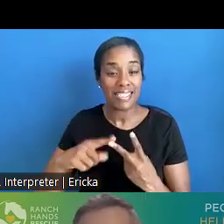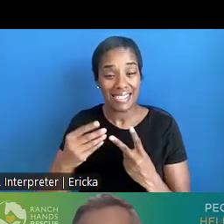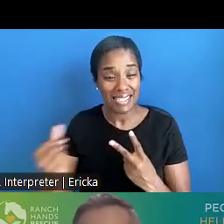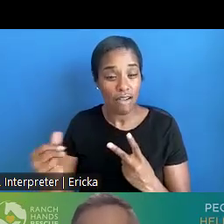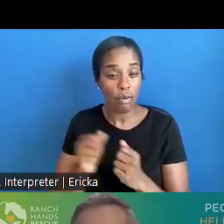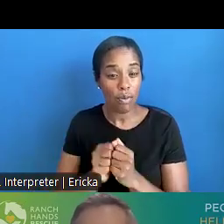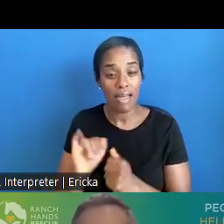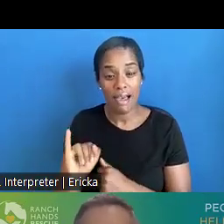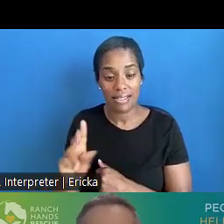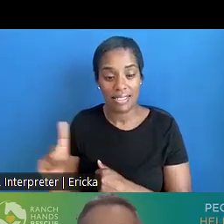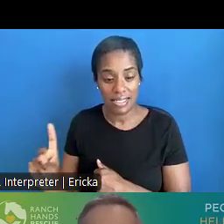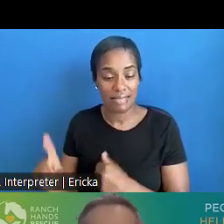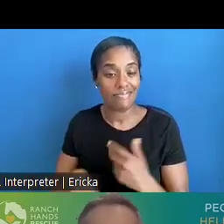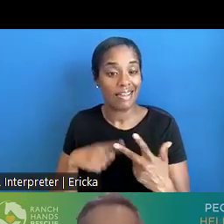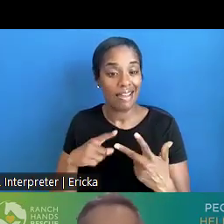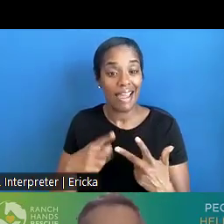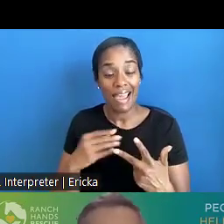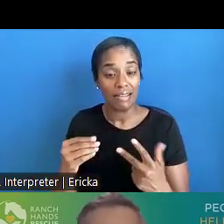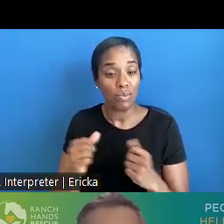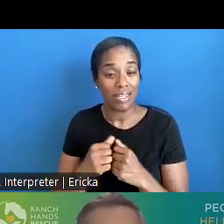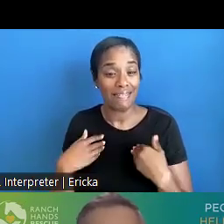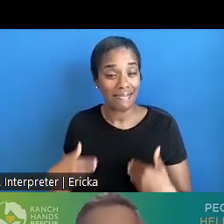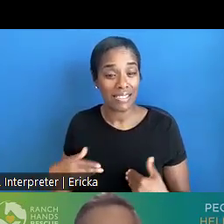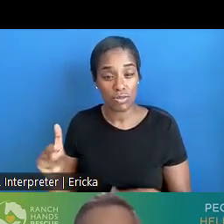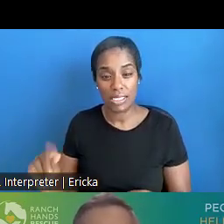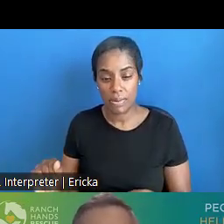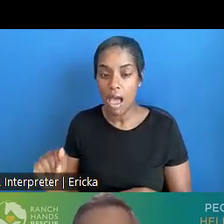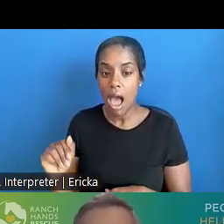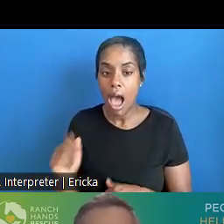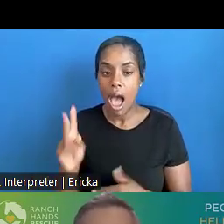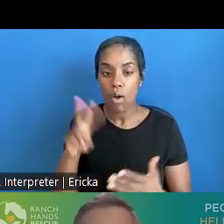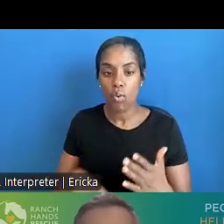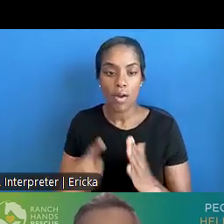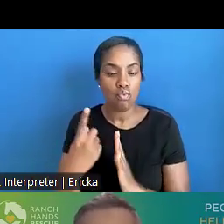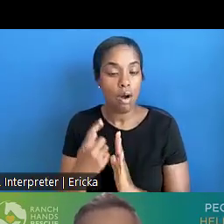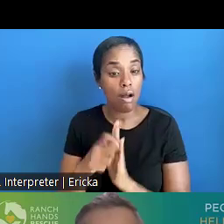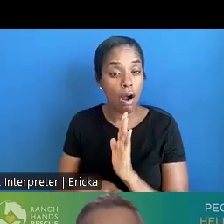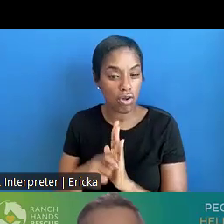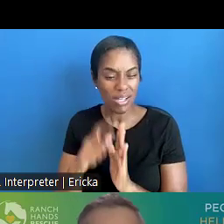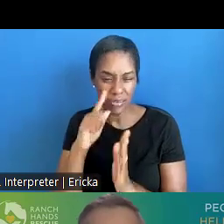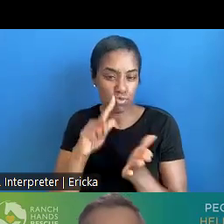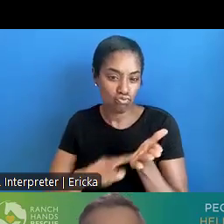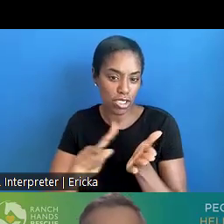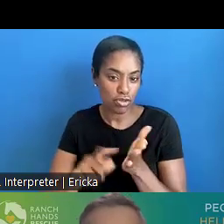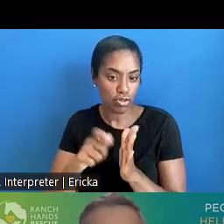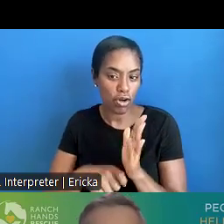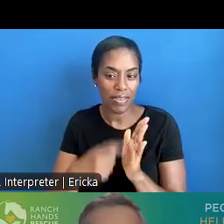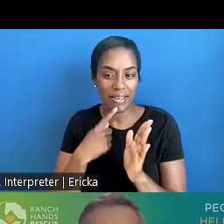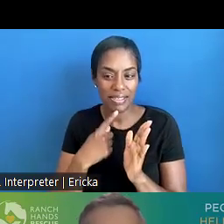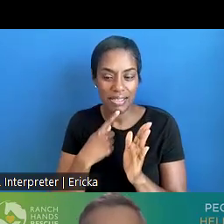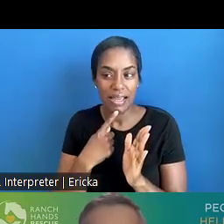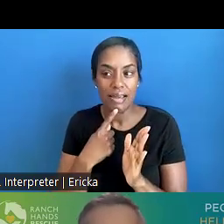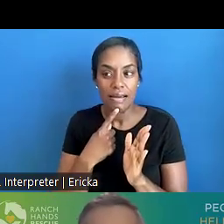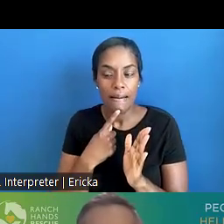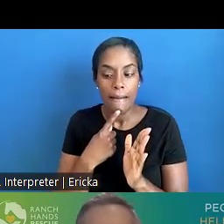physical disability. In fact, there's one article that I read that said, research article that is, that put it at